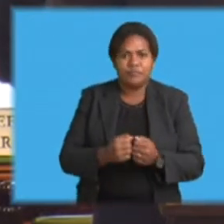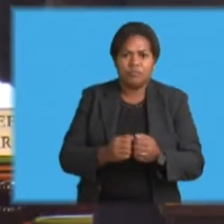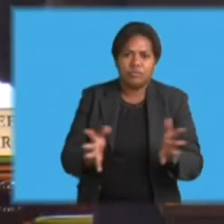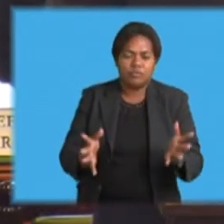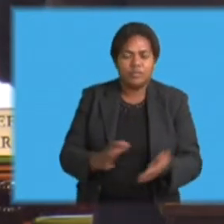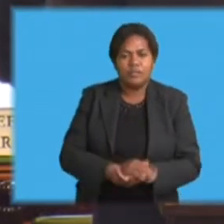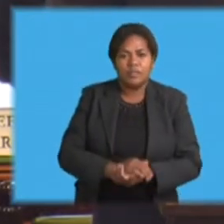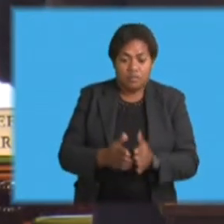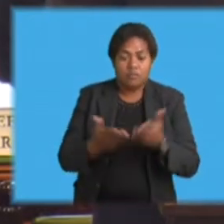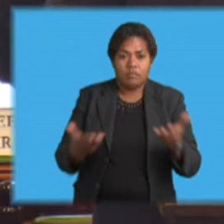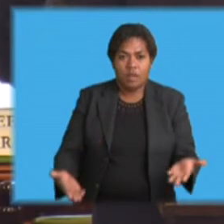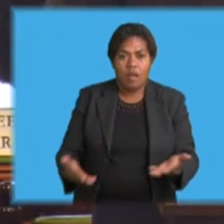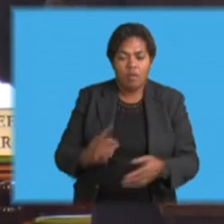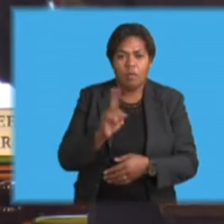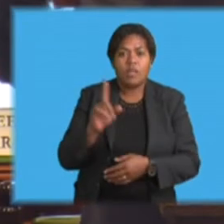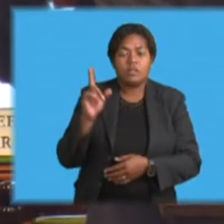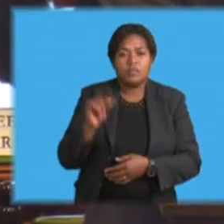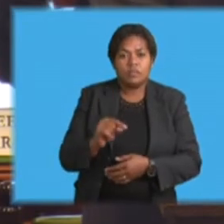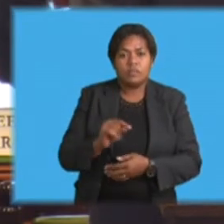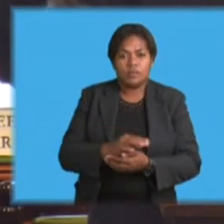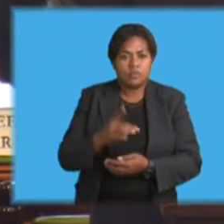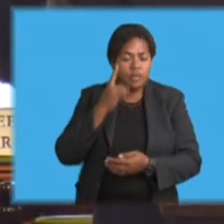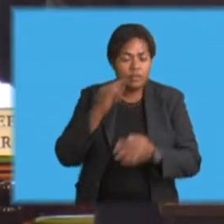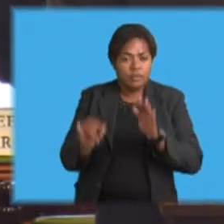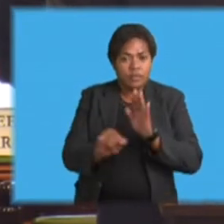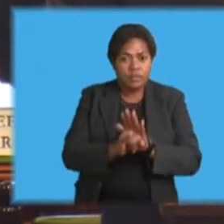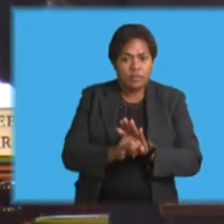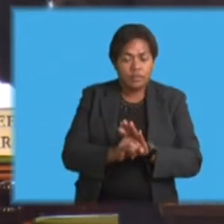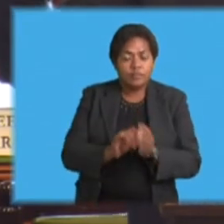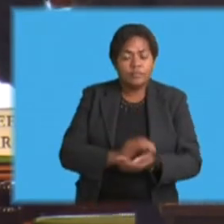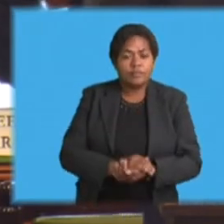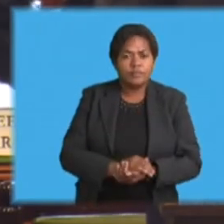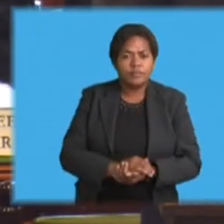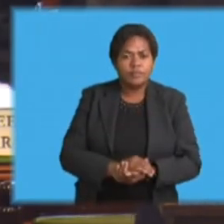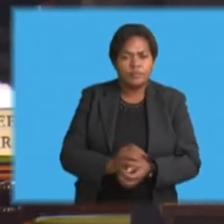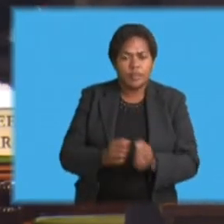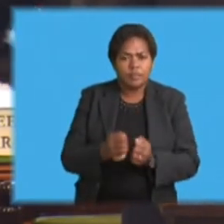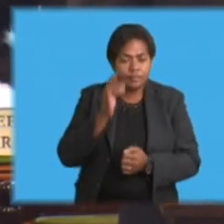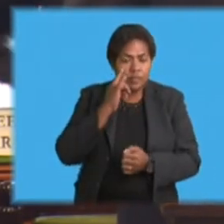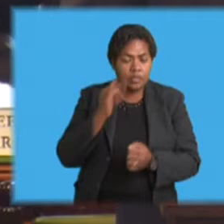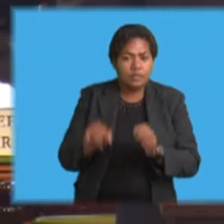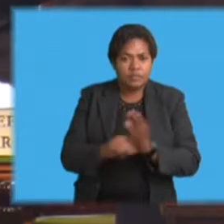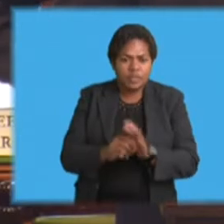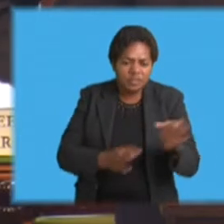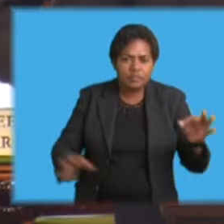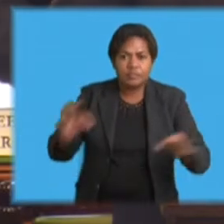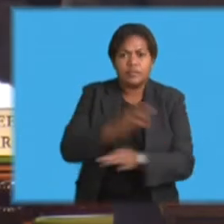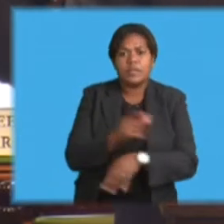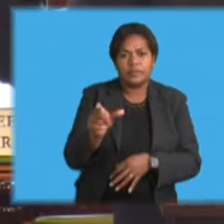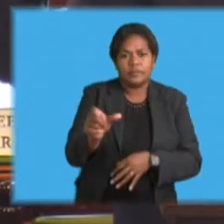the current practice of paper identification, or the former practice of current paper identification, has now been replaced by the